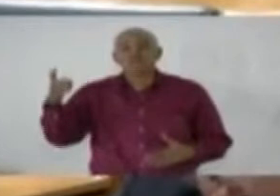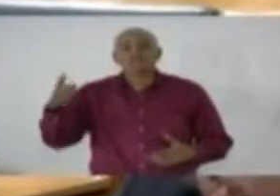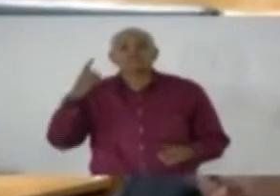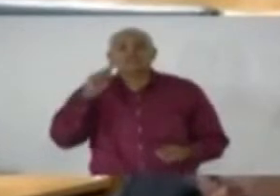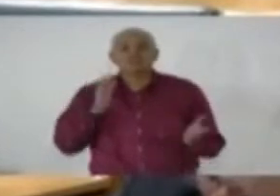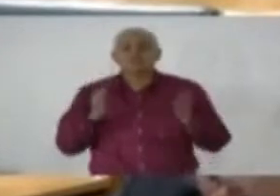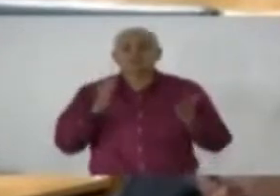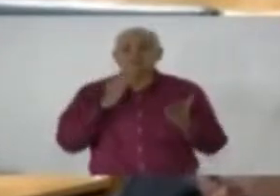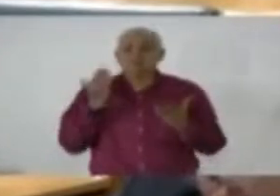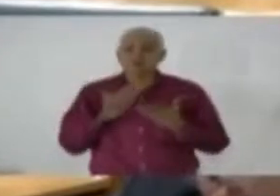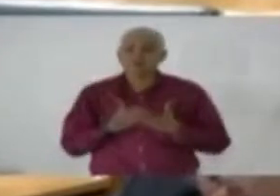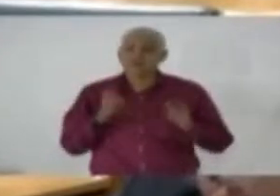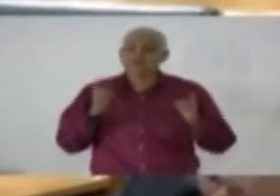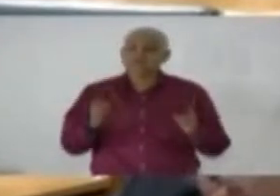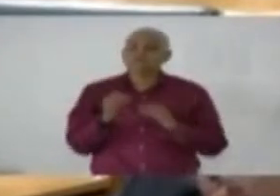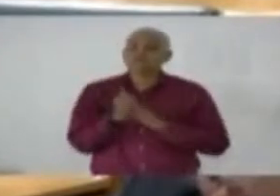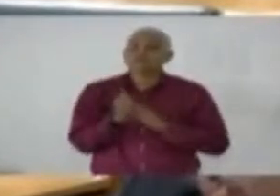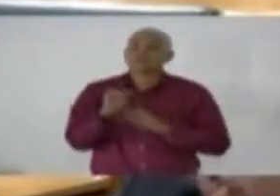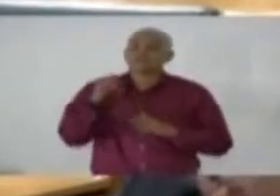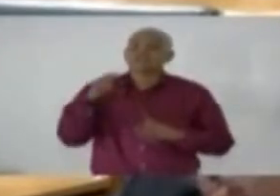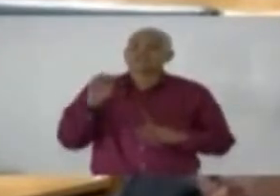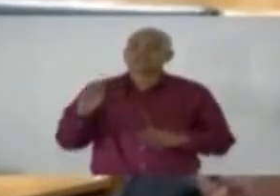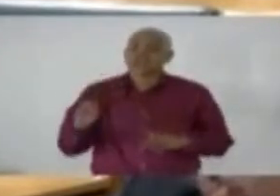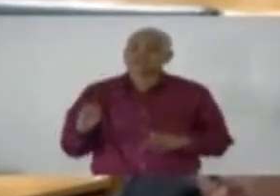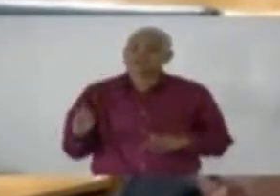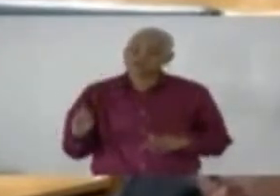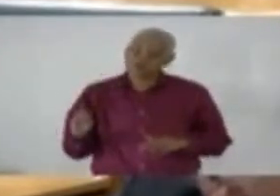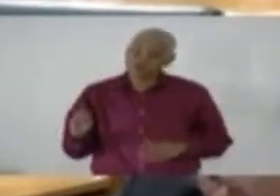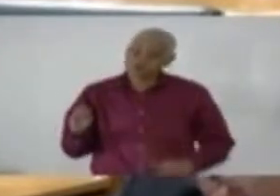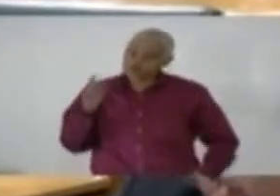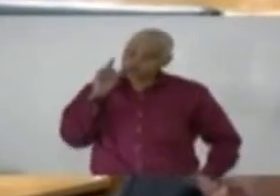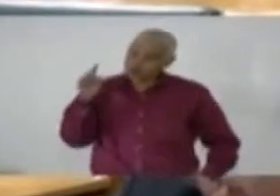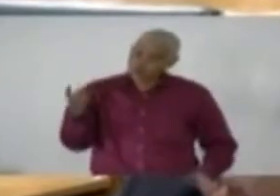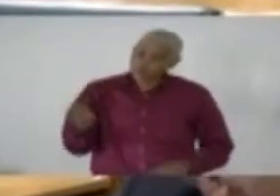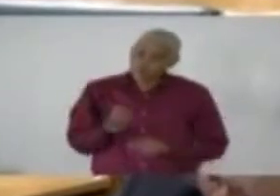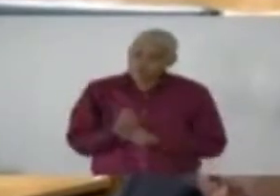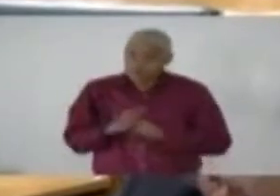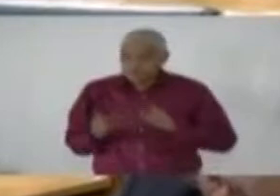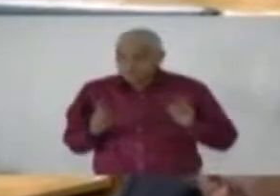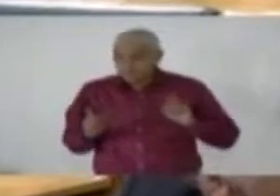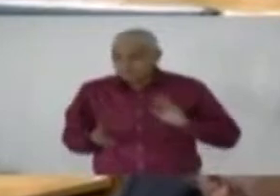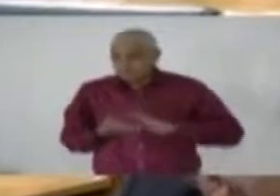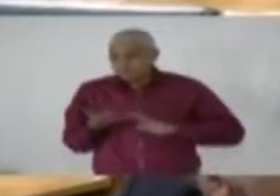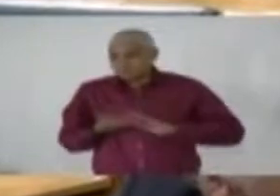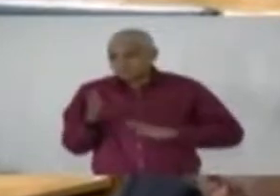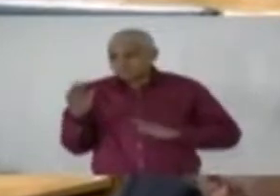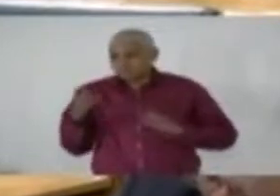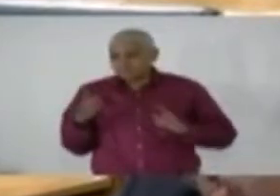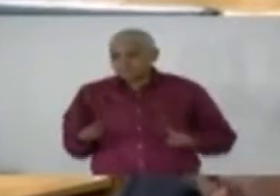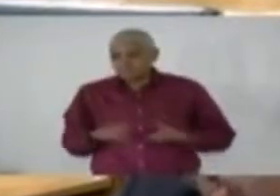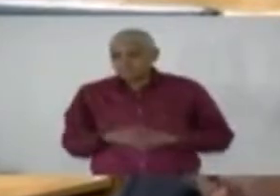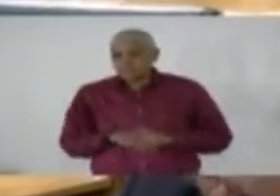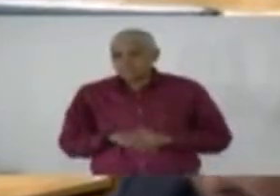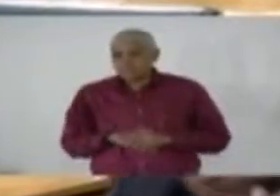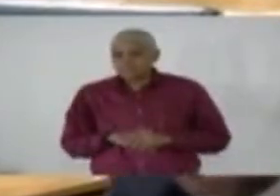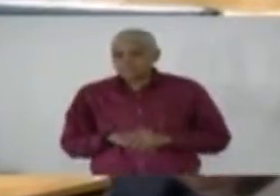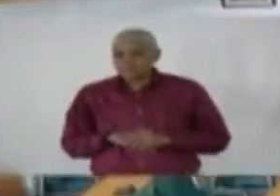serving so well, giving leadership to JAMPRO, not just the board, but the management as well. And